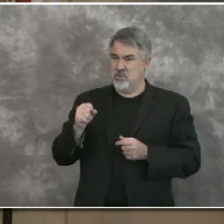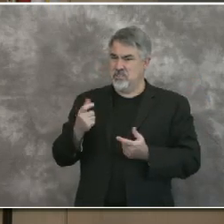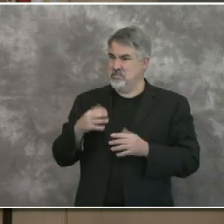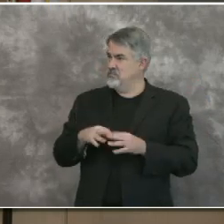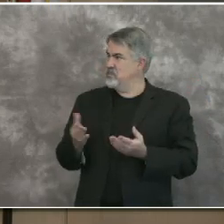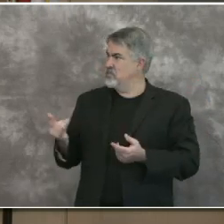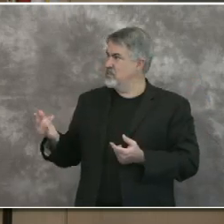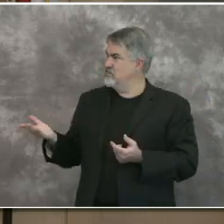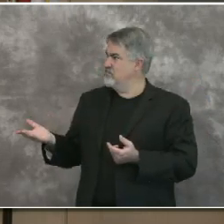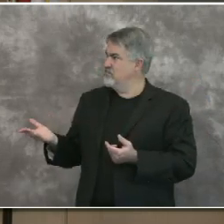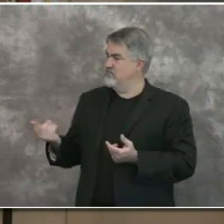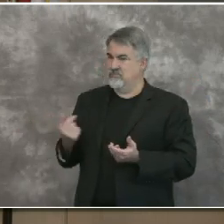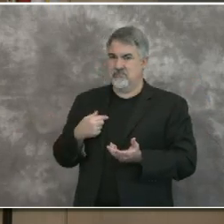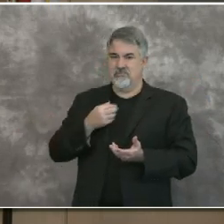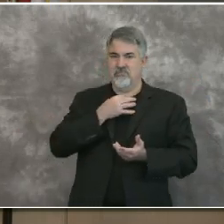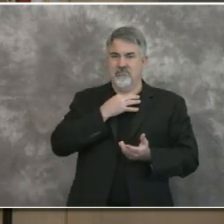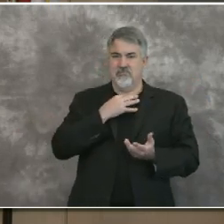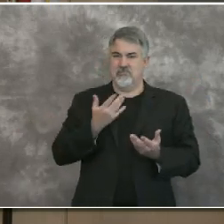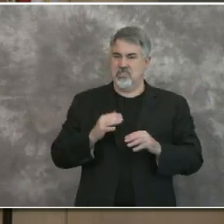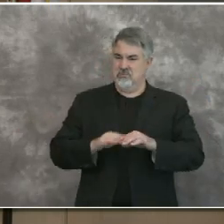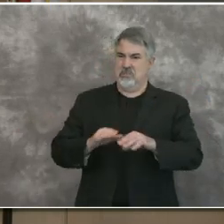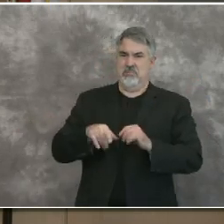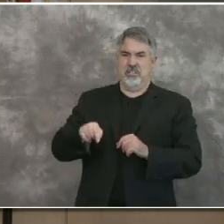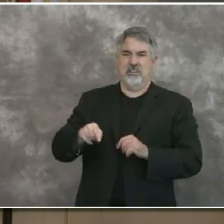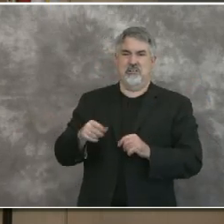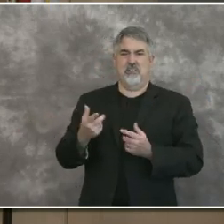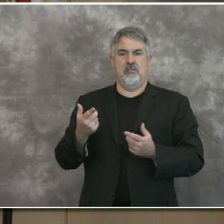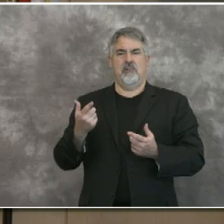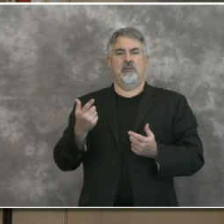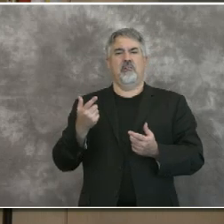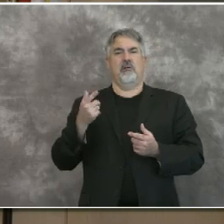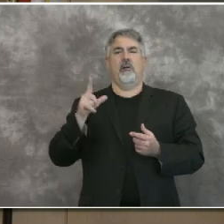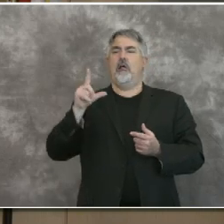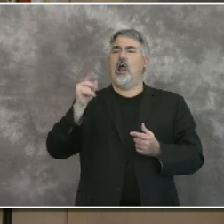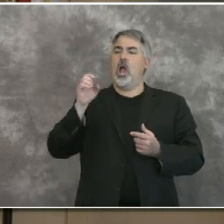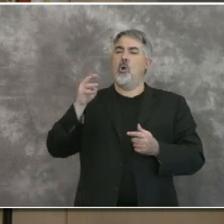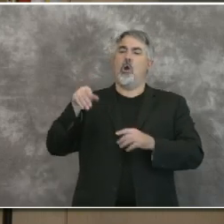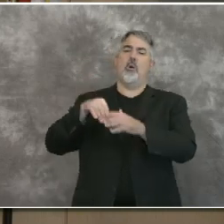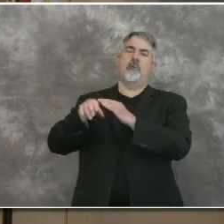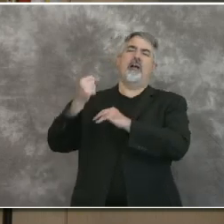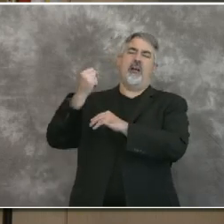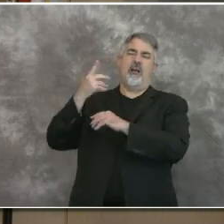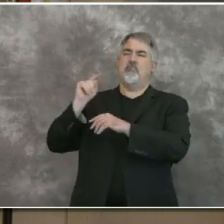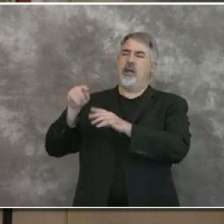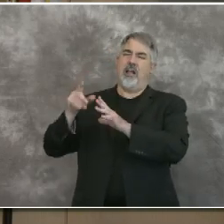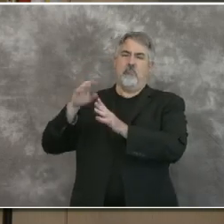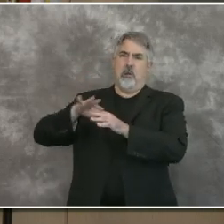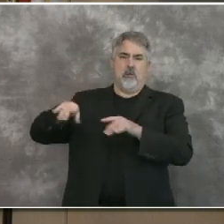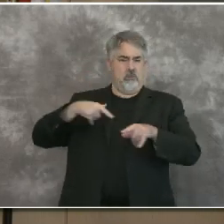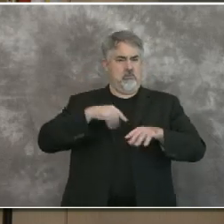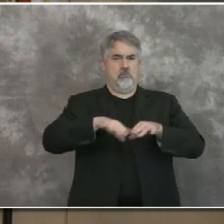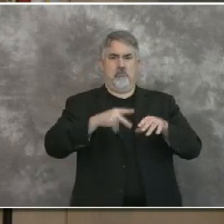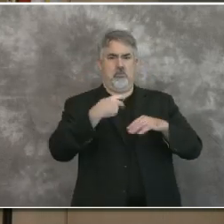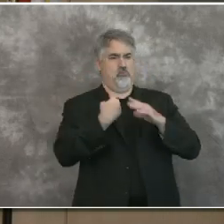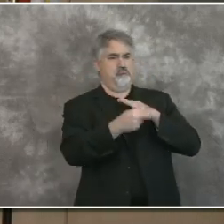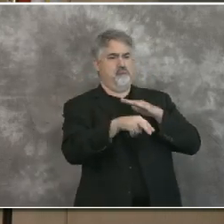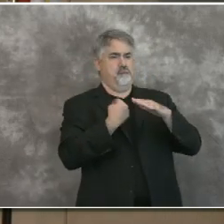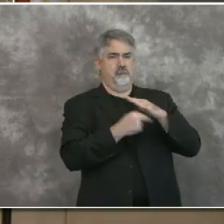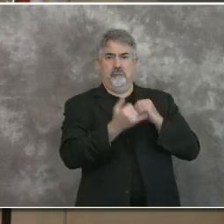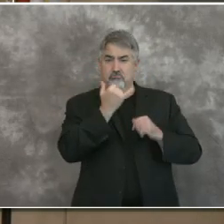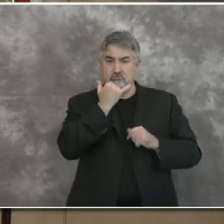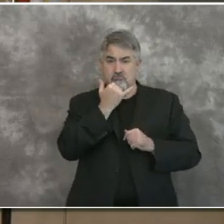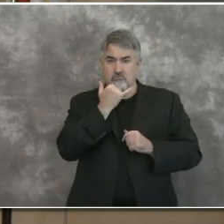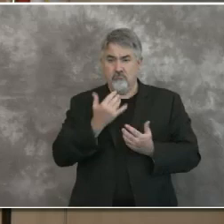particularly just for lap swimming without locker rooms, just the actual pool facility itself? Okay, Dr. Witten will respond.